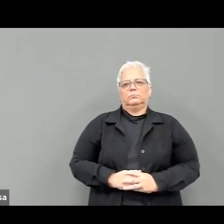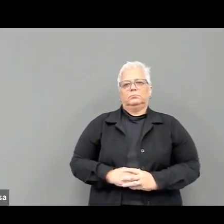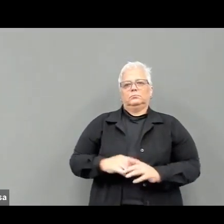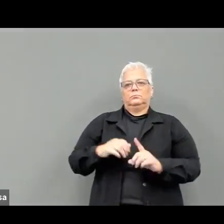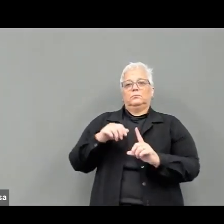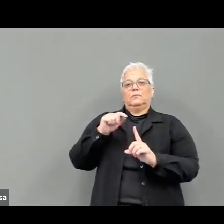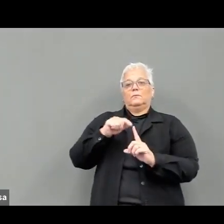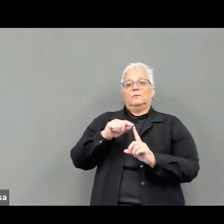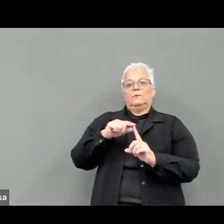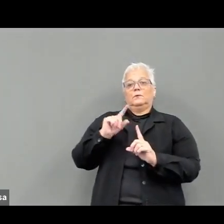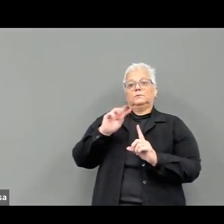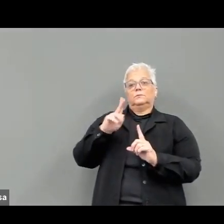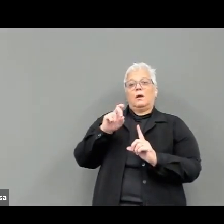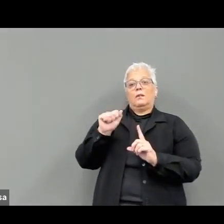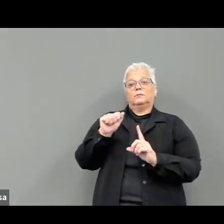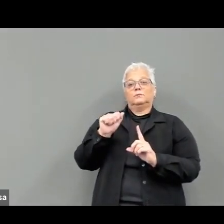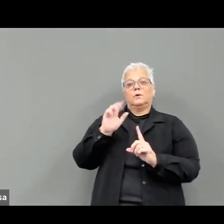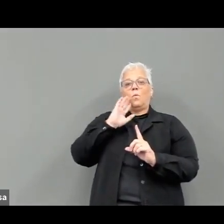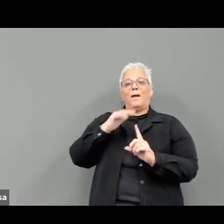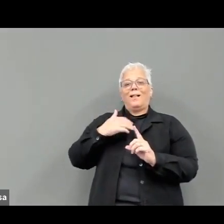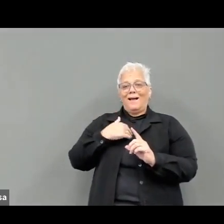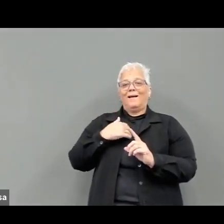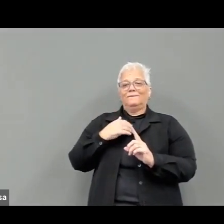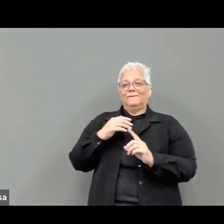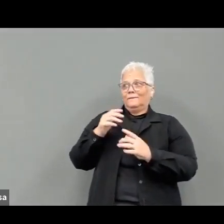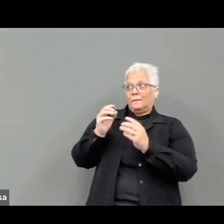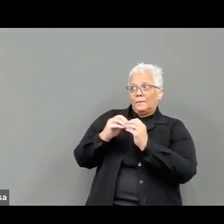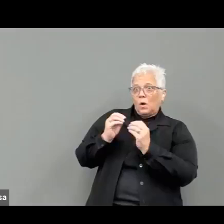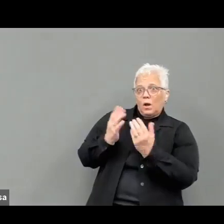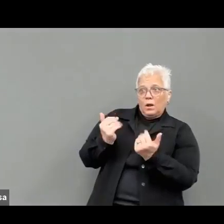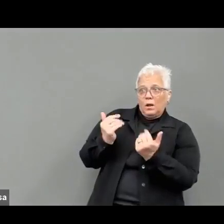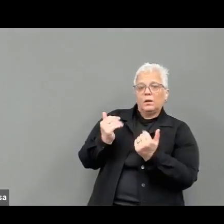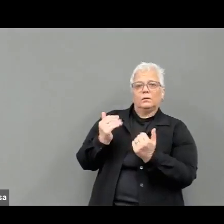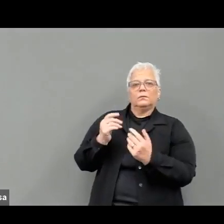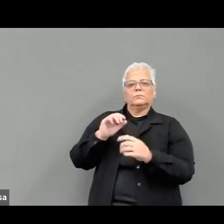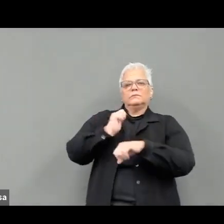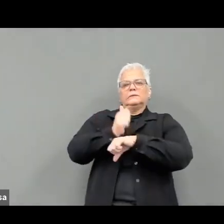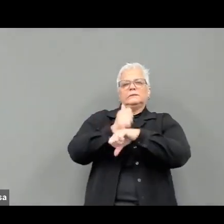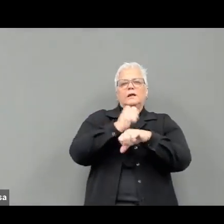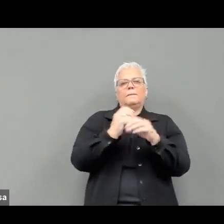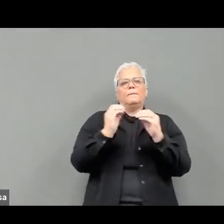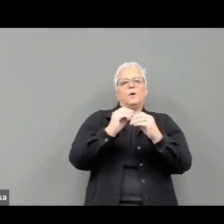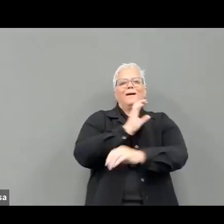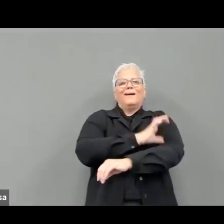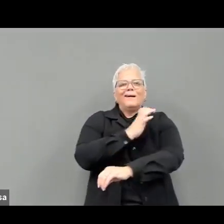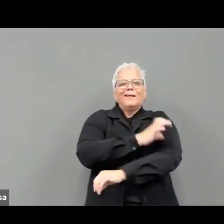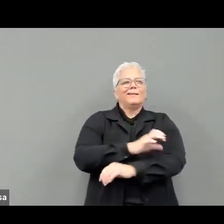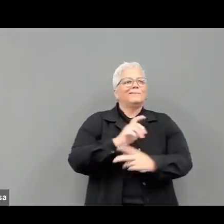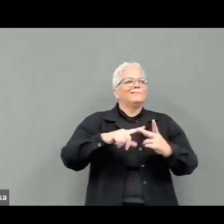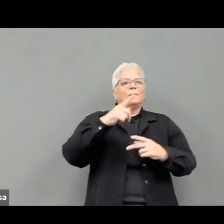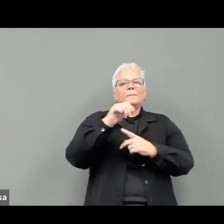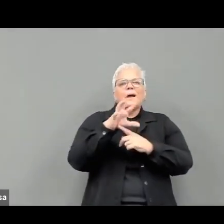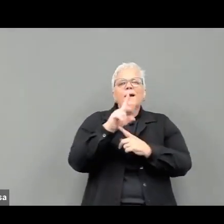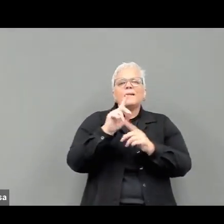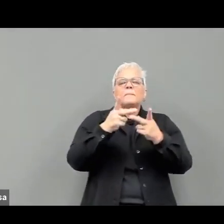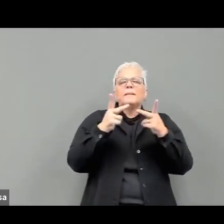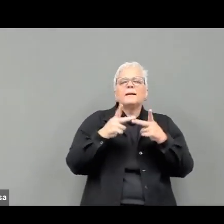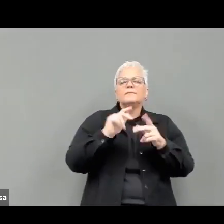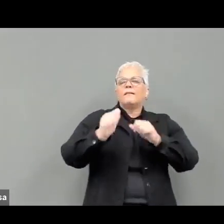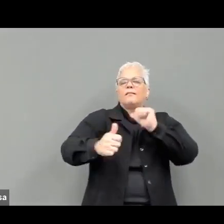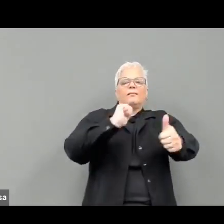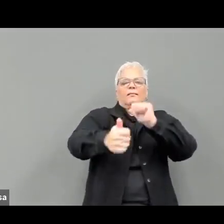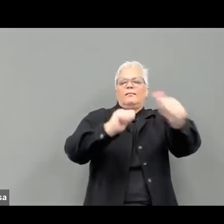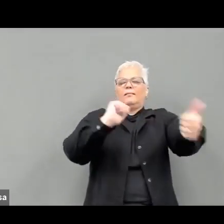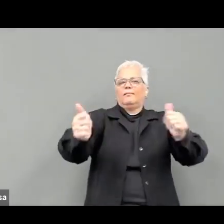due for their second dose to ensure they receive it on schedule. The remainder of the dose of the allocation is used to set new